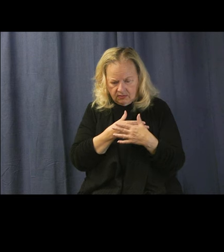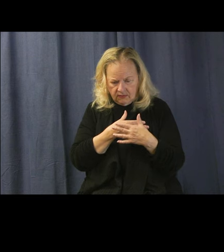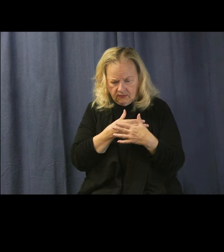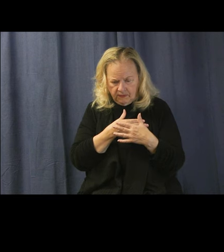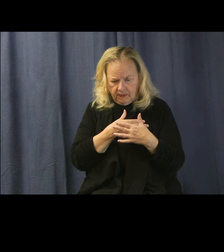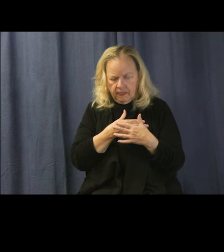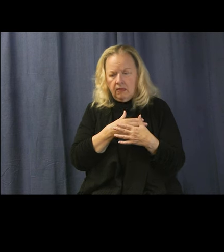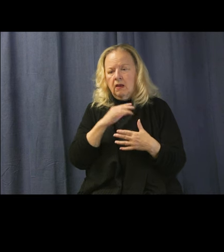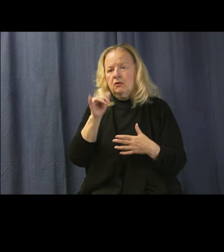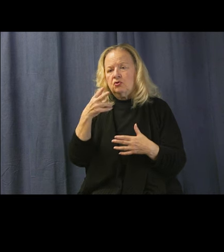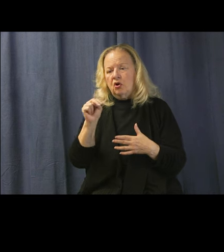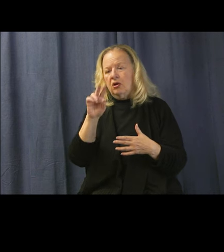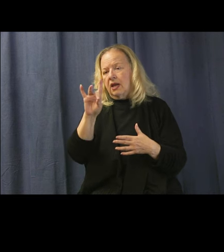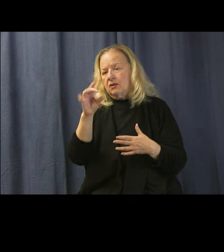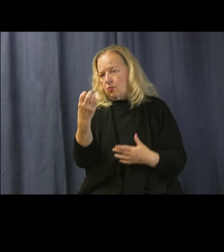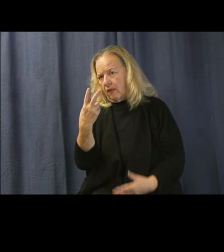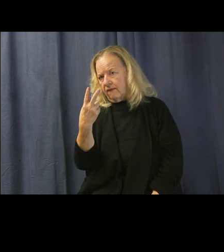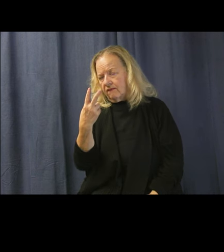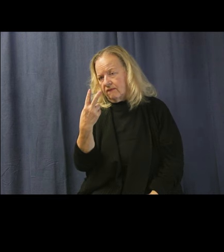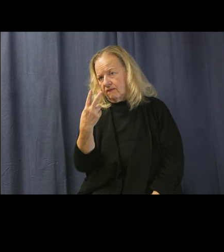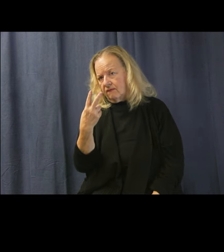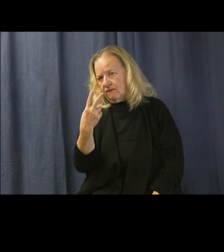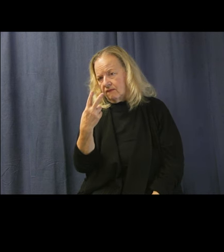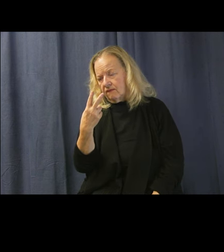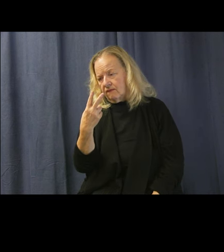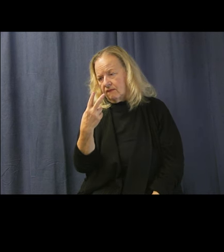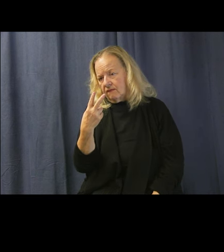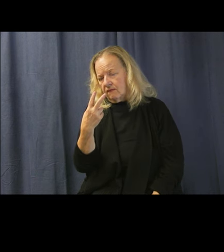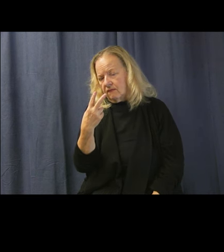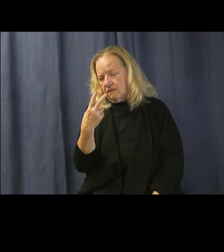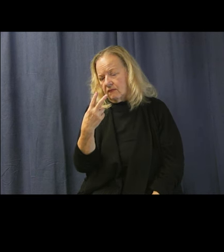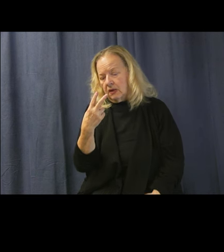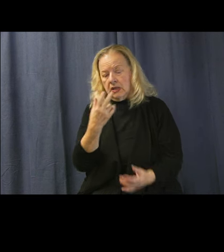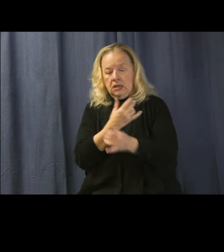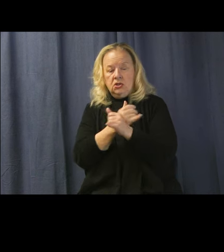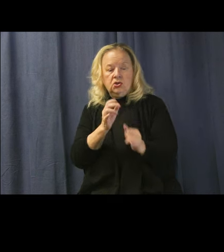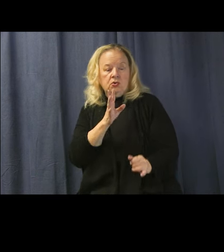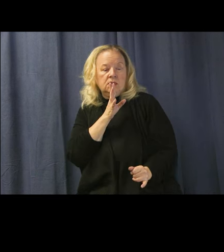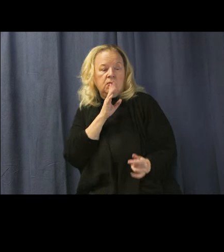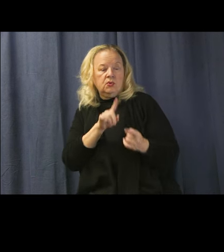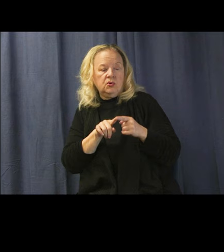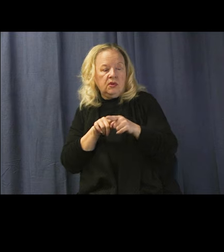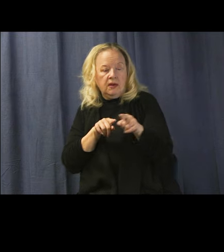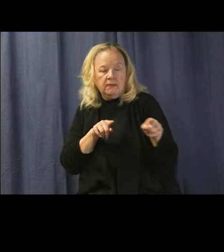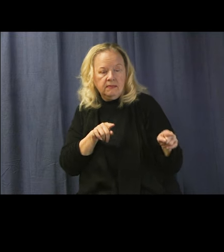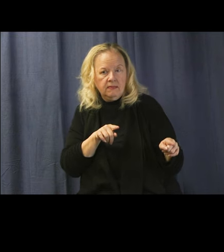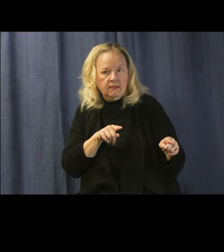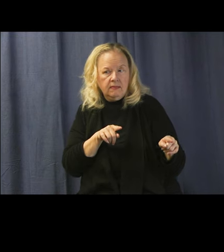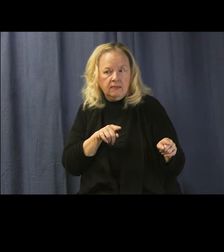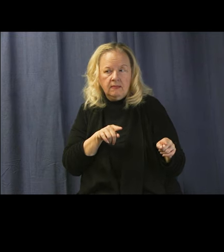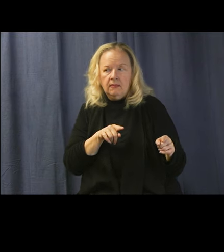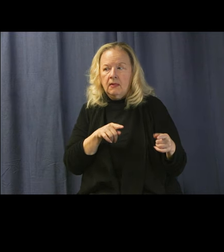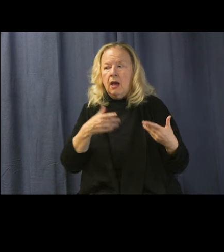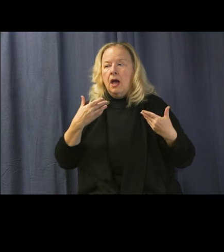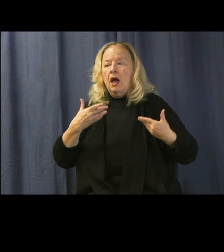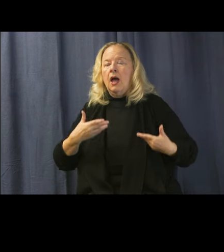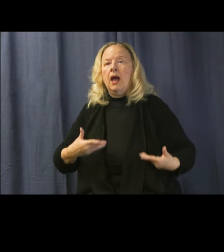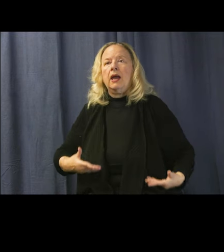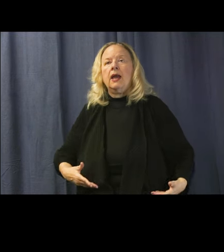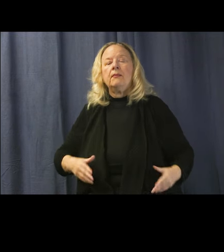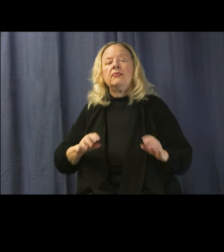Now, look at John 8:12. Then spoke Yeshua again to them, saying, I am